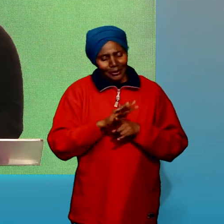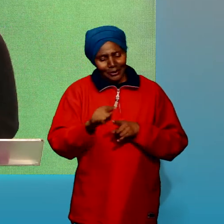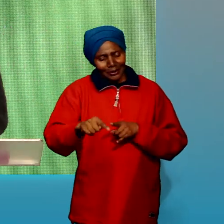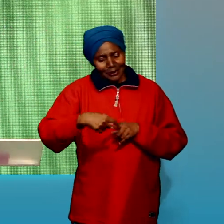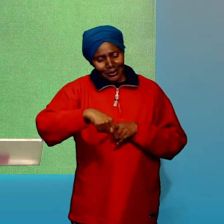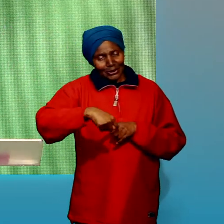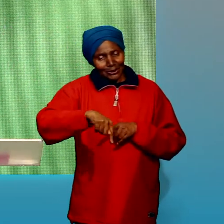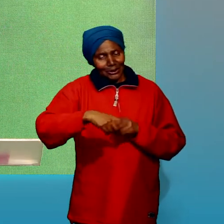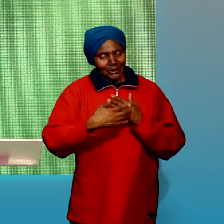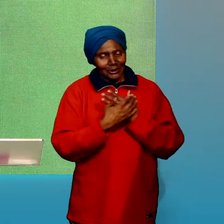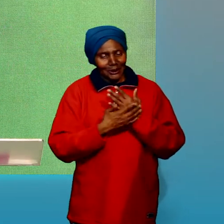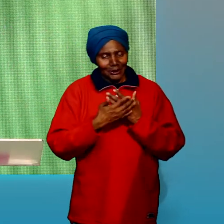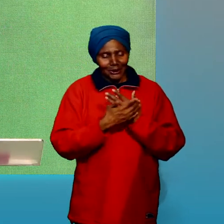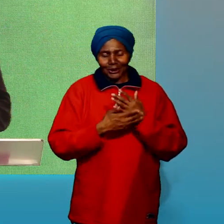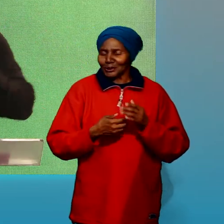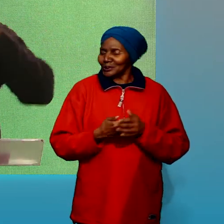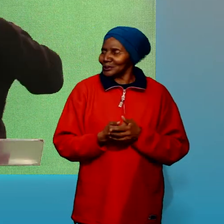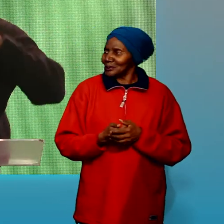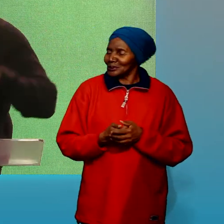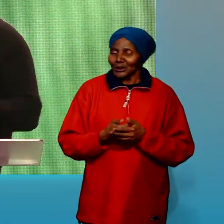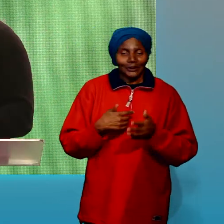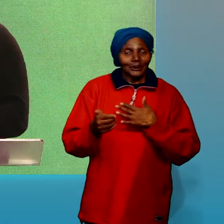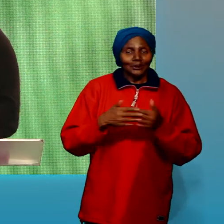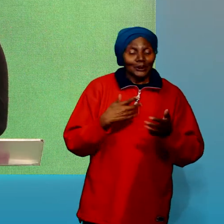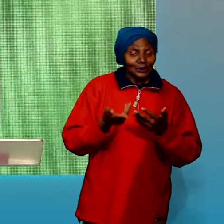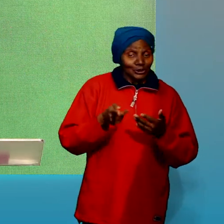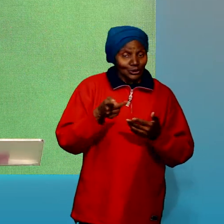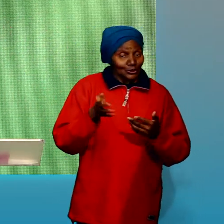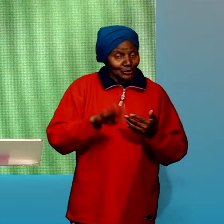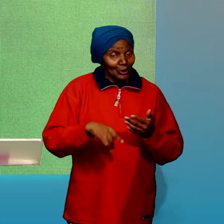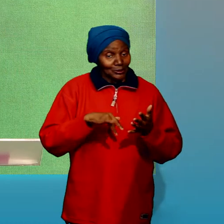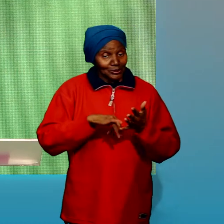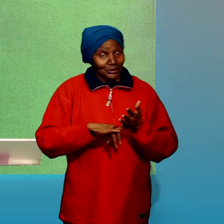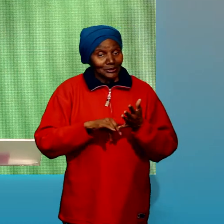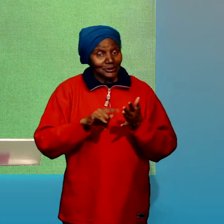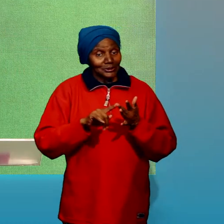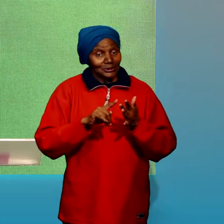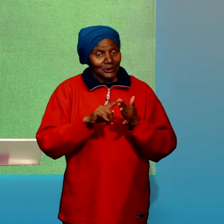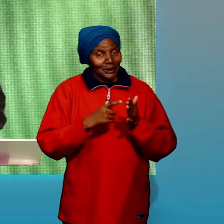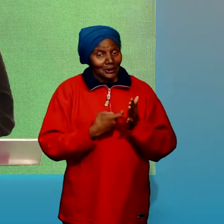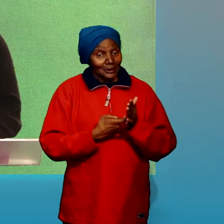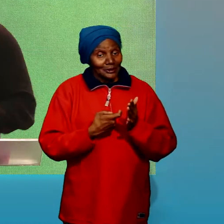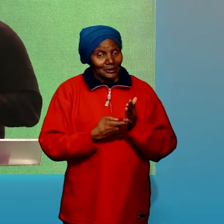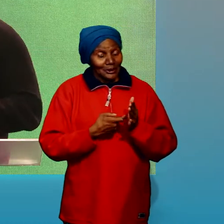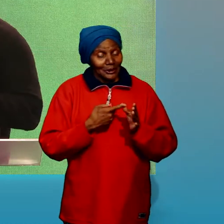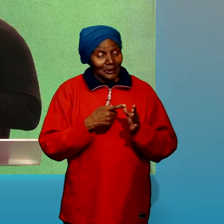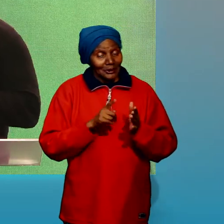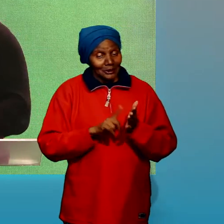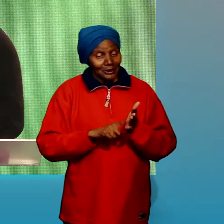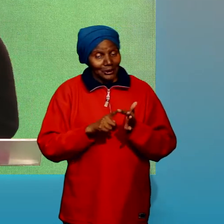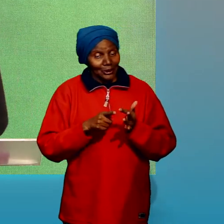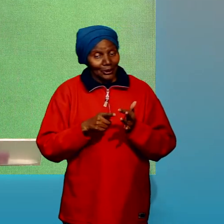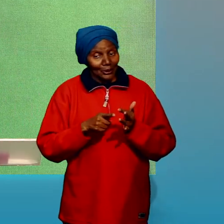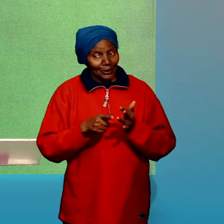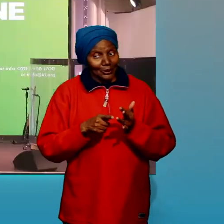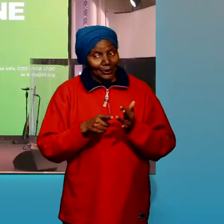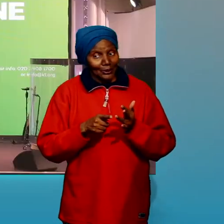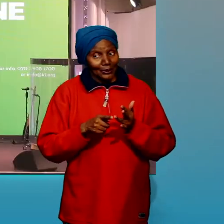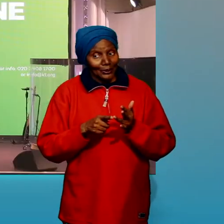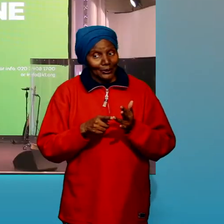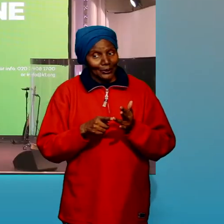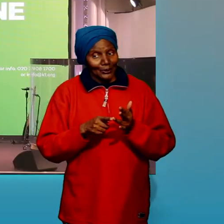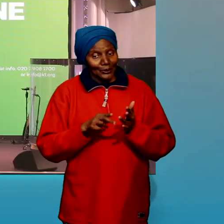all. Amen. Now, from my memory, they were occupied by the UK, 1961.